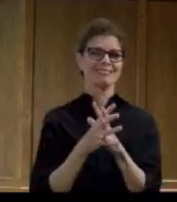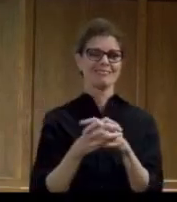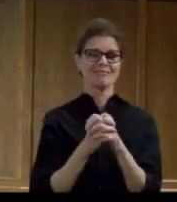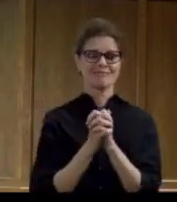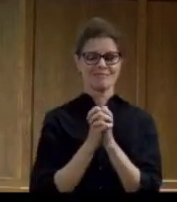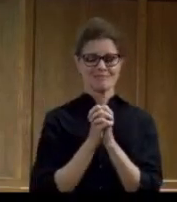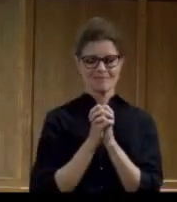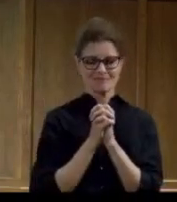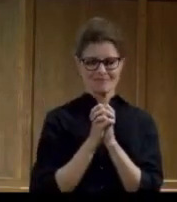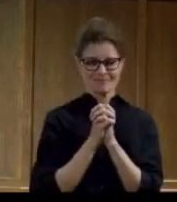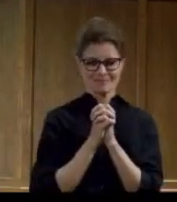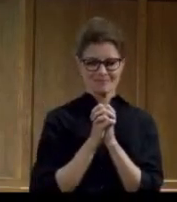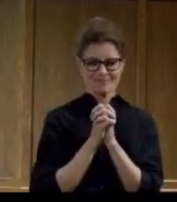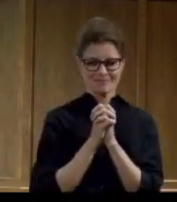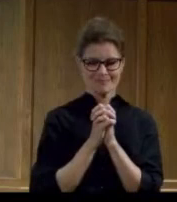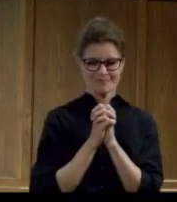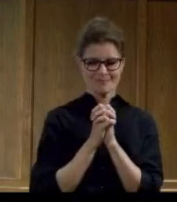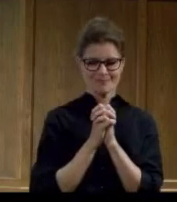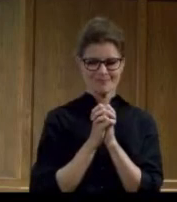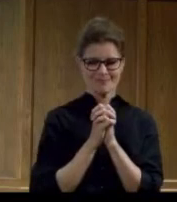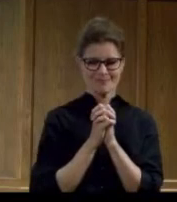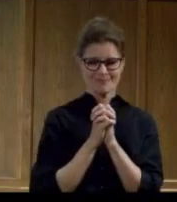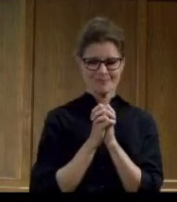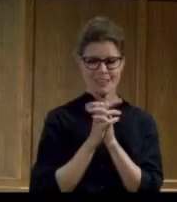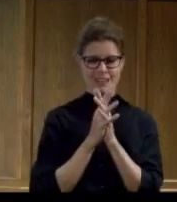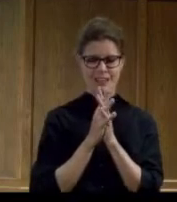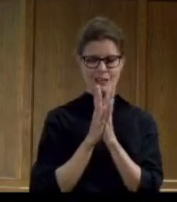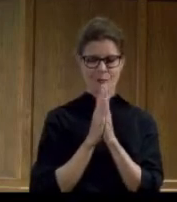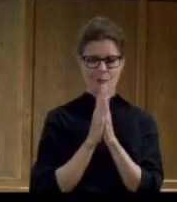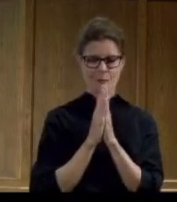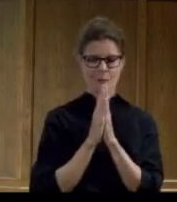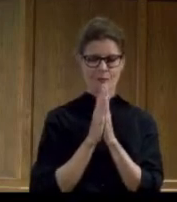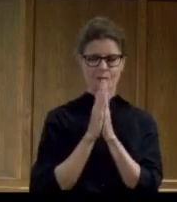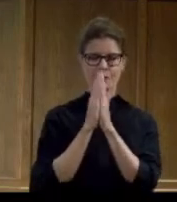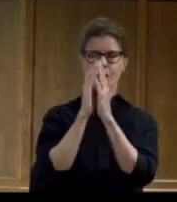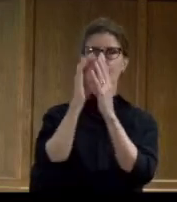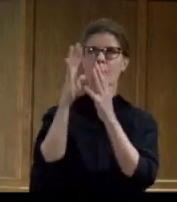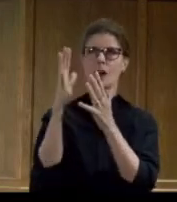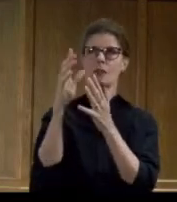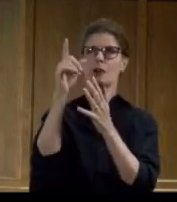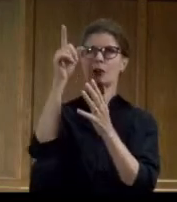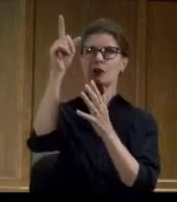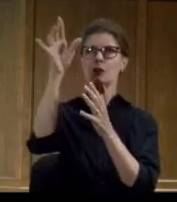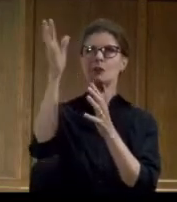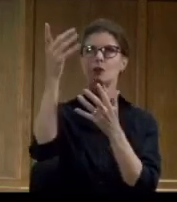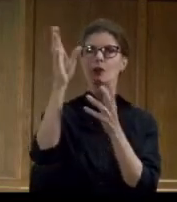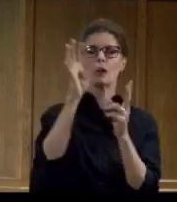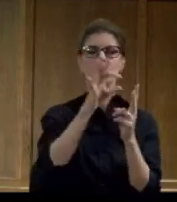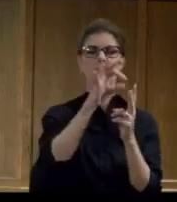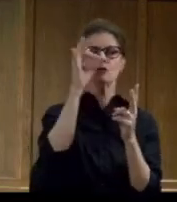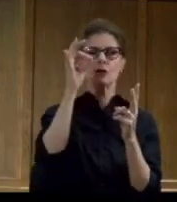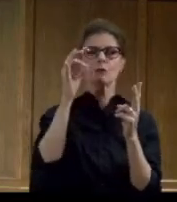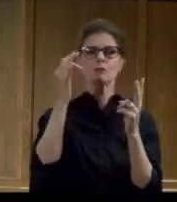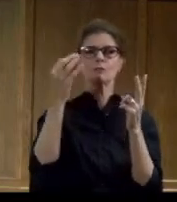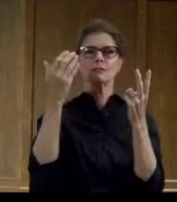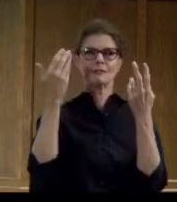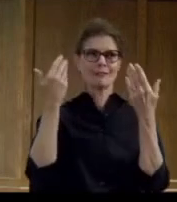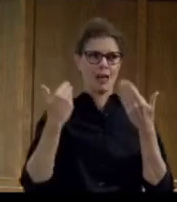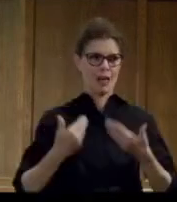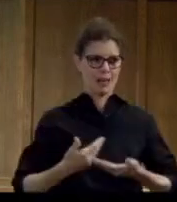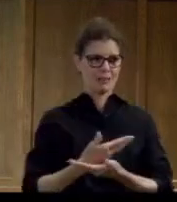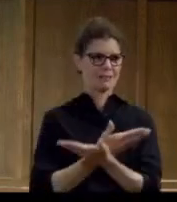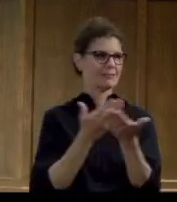Father, you have chosen us to be in your family and to carry out your mission, and we praise you for